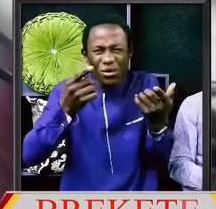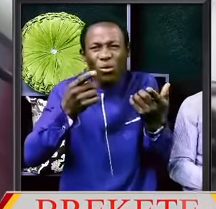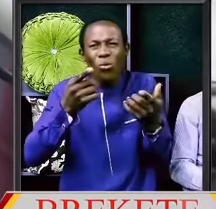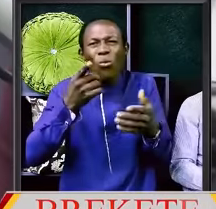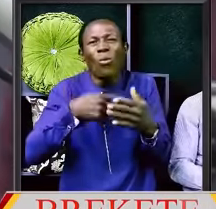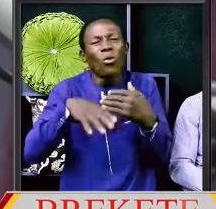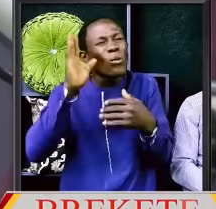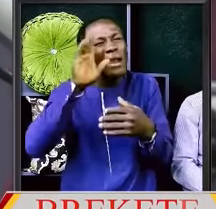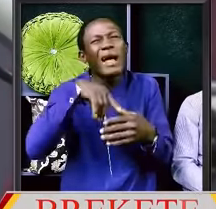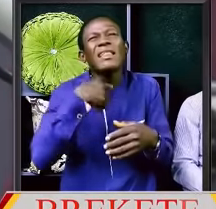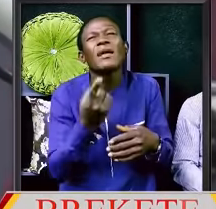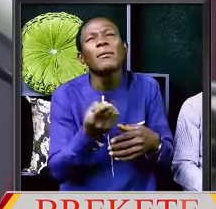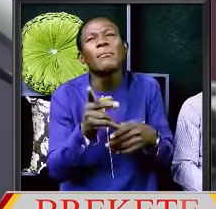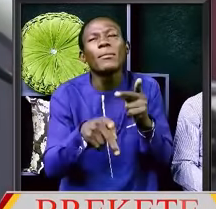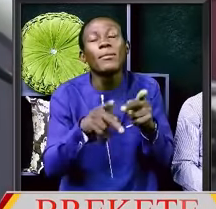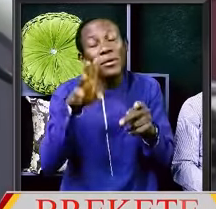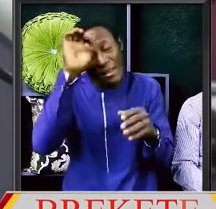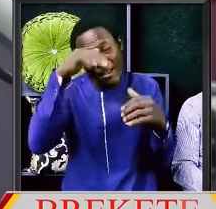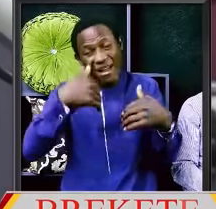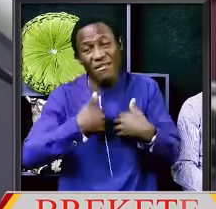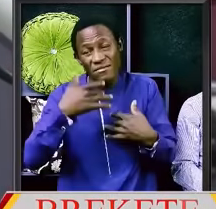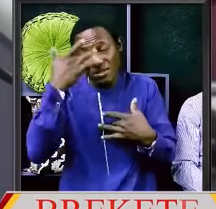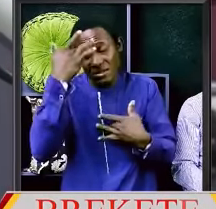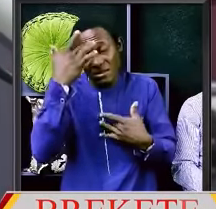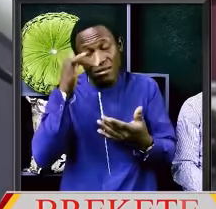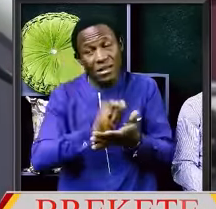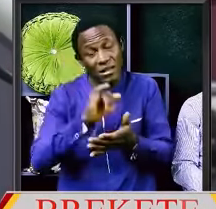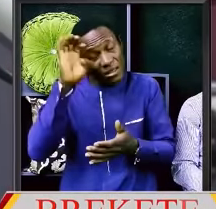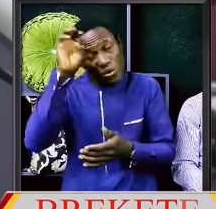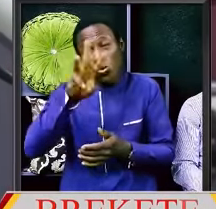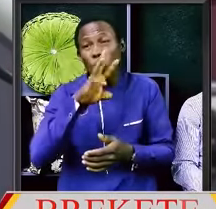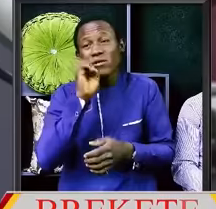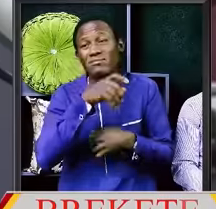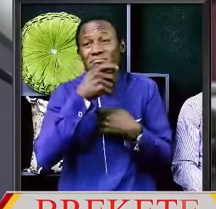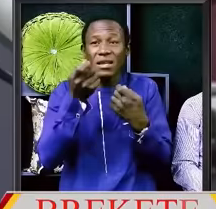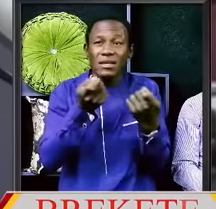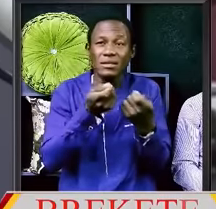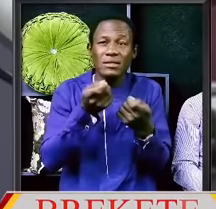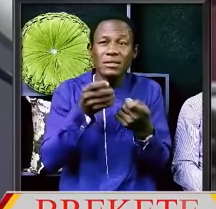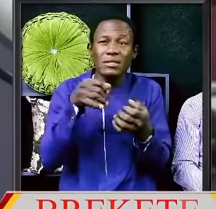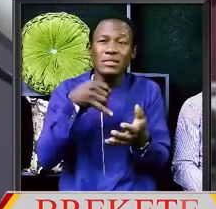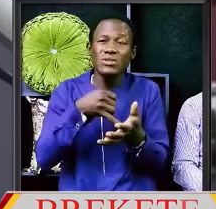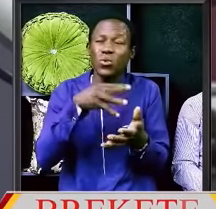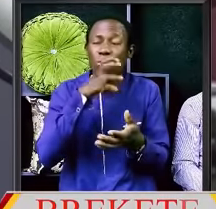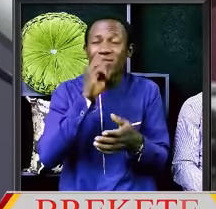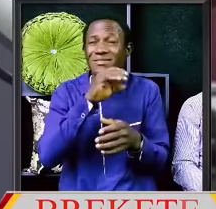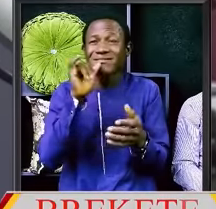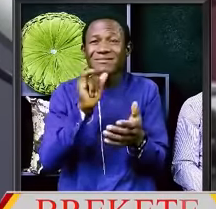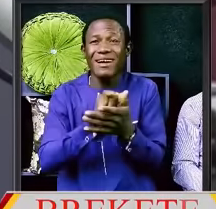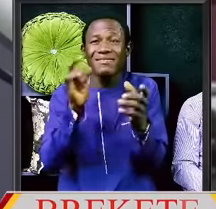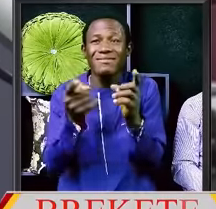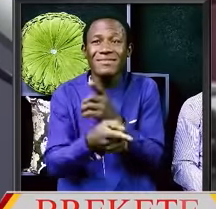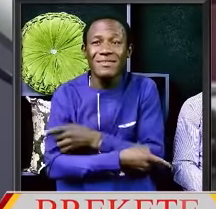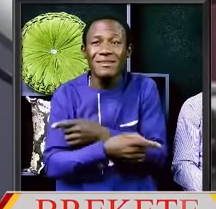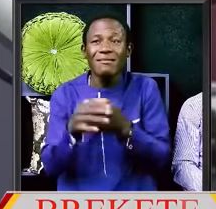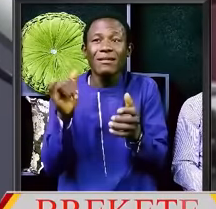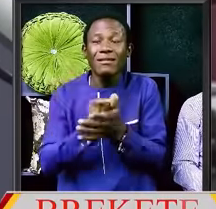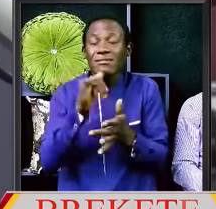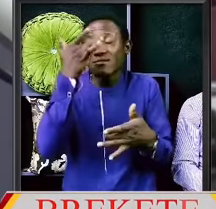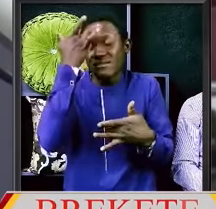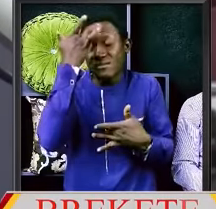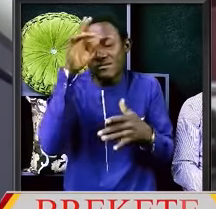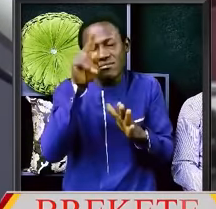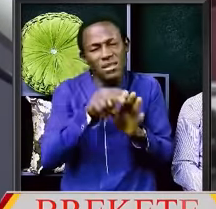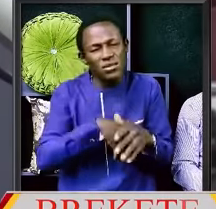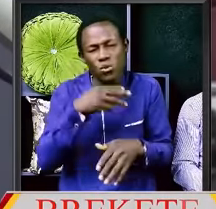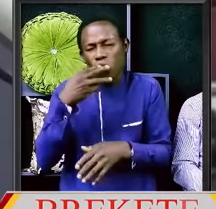say with the manager him. Now since that day, nine sickness worst. Where we manage for almost 3 years, he no